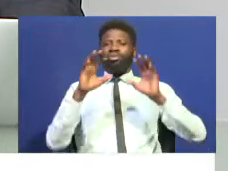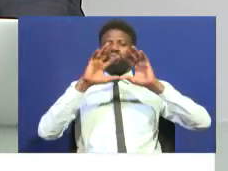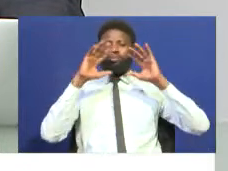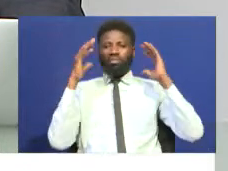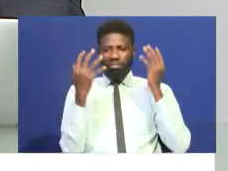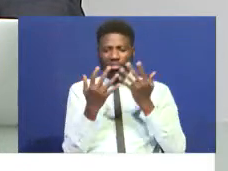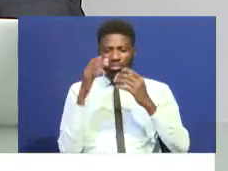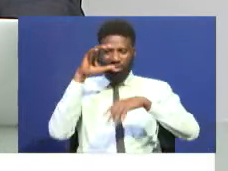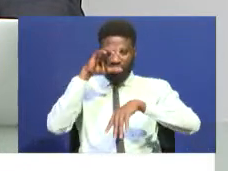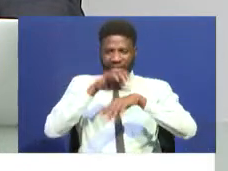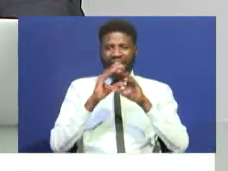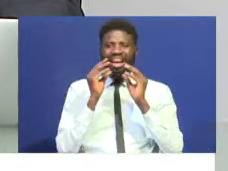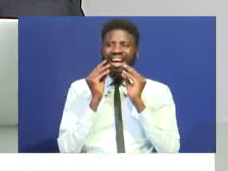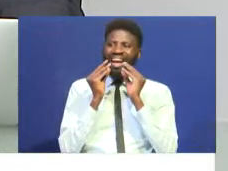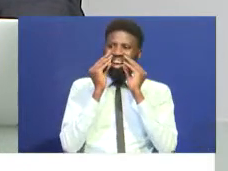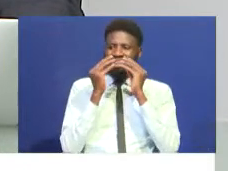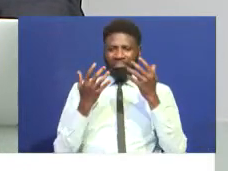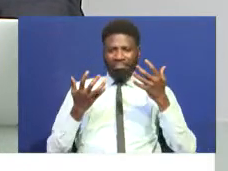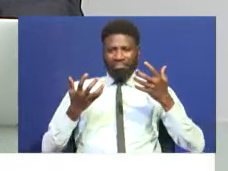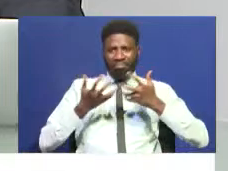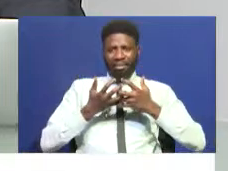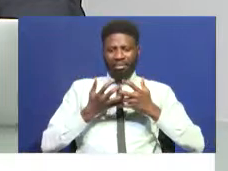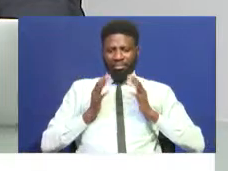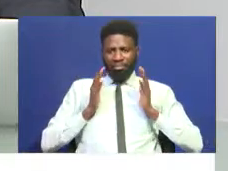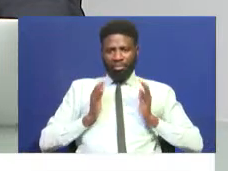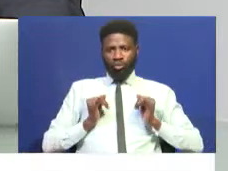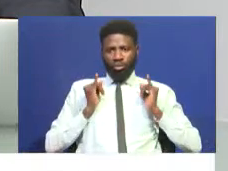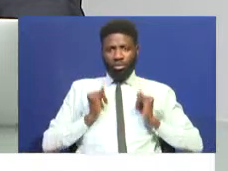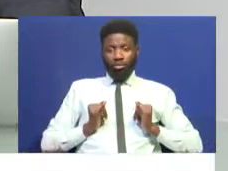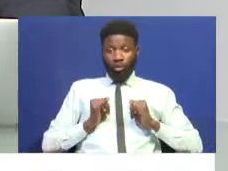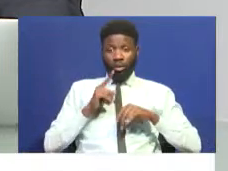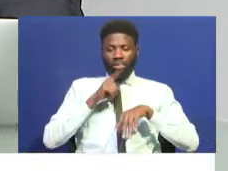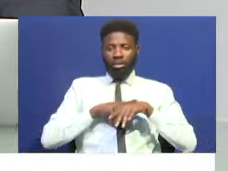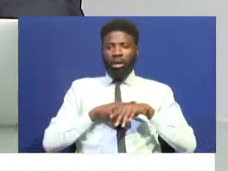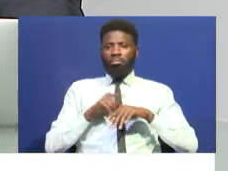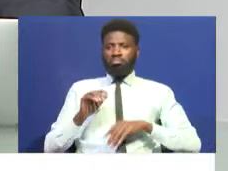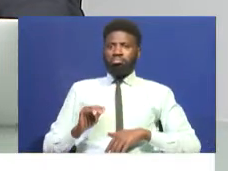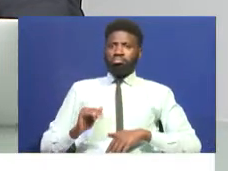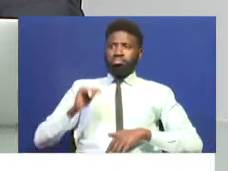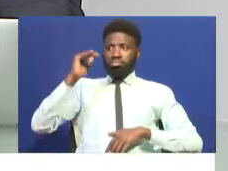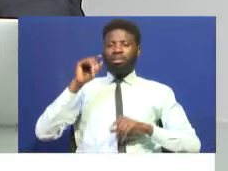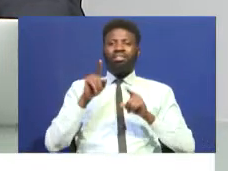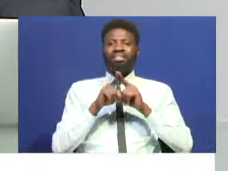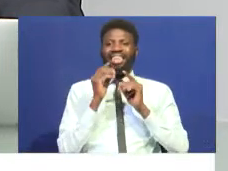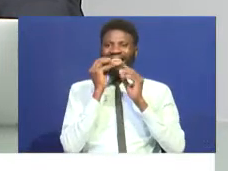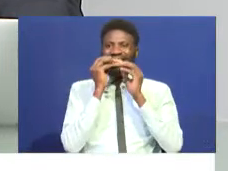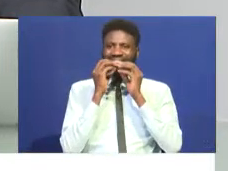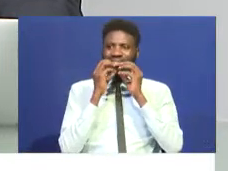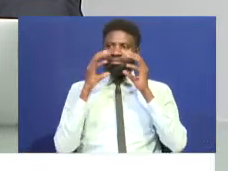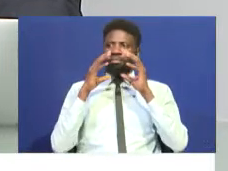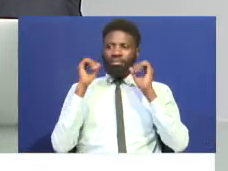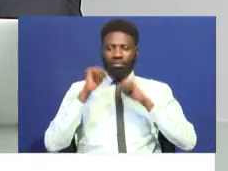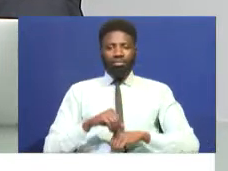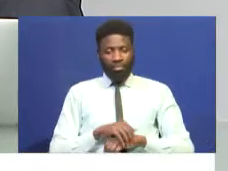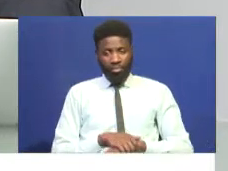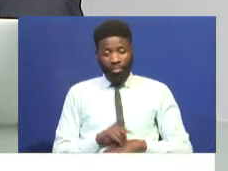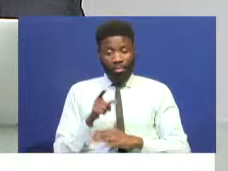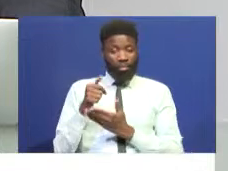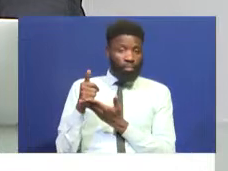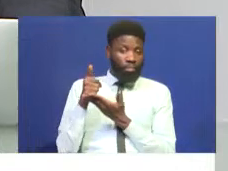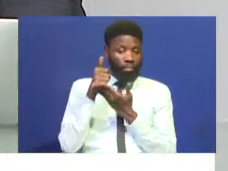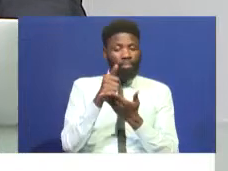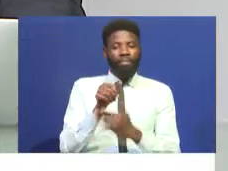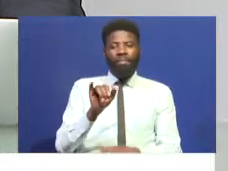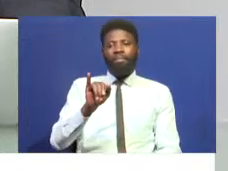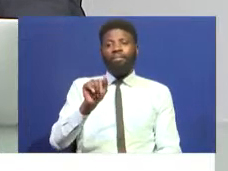patient-specific implants designed to grow with him. The groundbreaking procedure offers hope not only to Ian, but